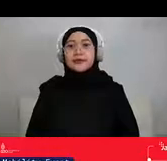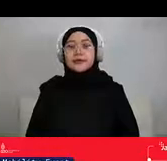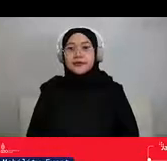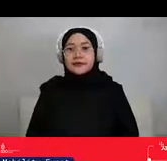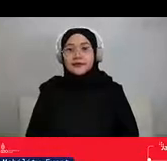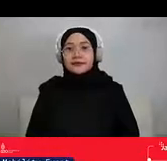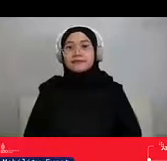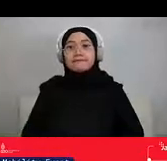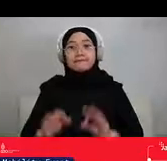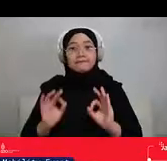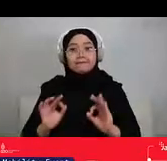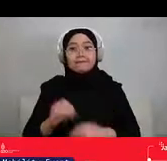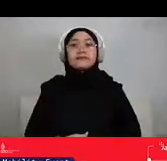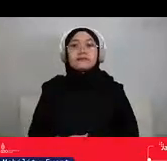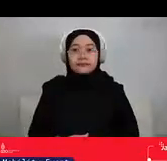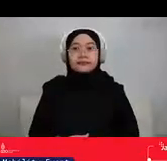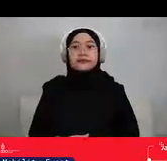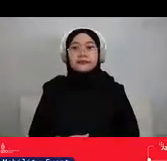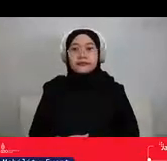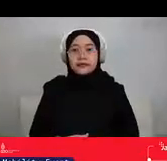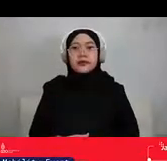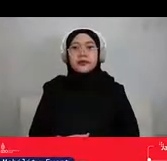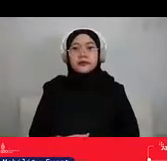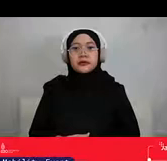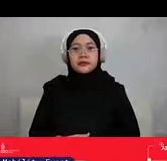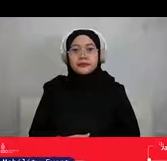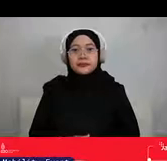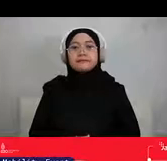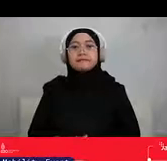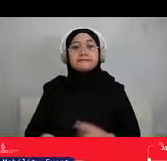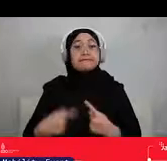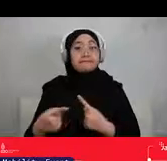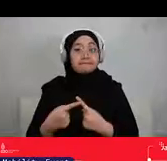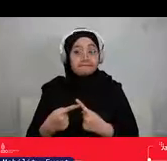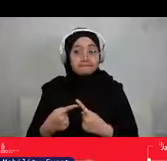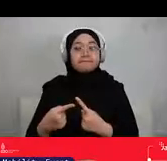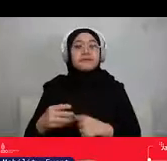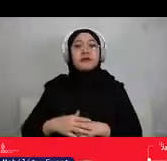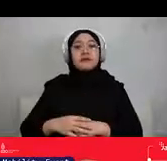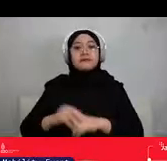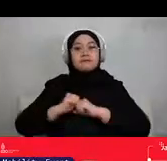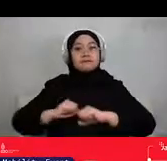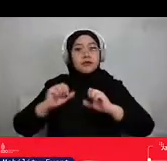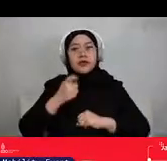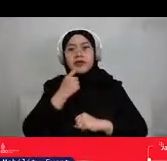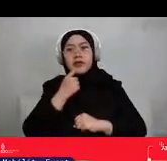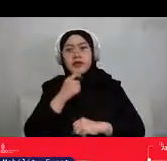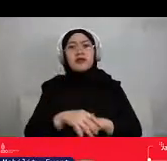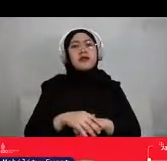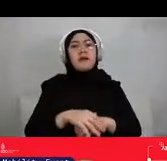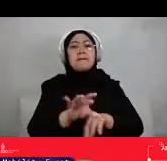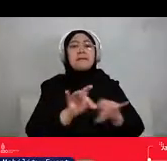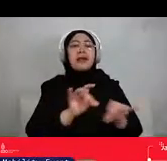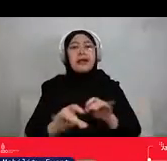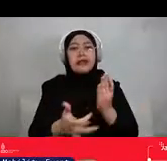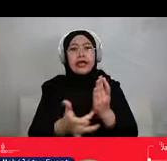So I will first go through what are the different technology options in electrification. We often hear there